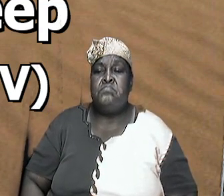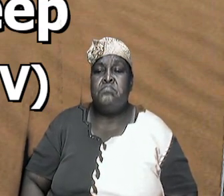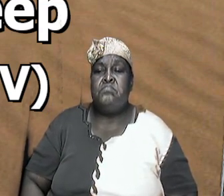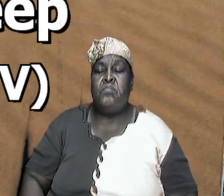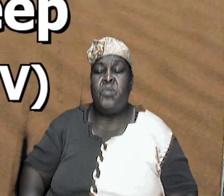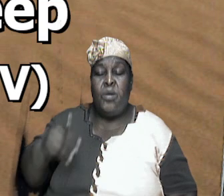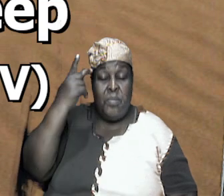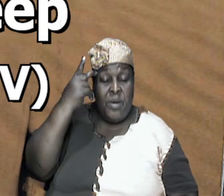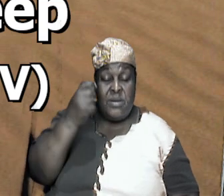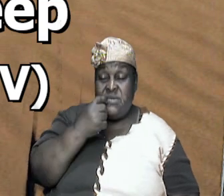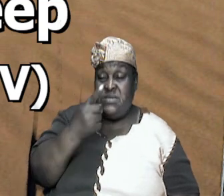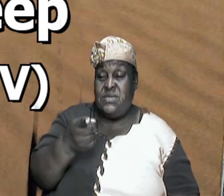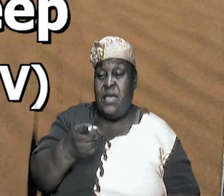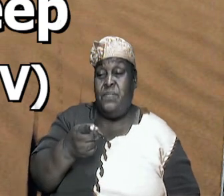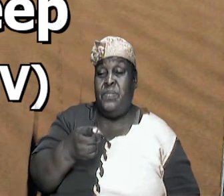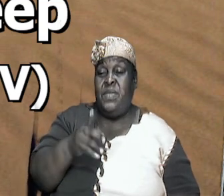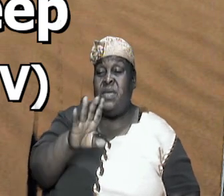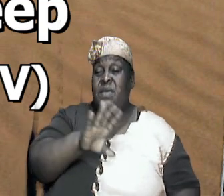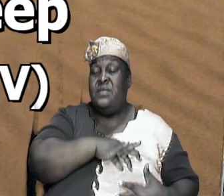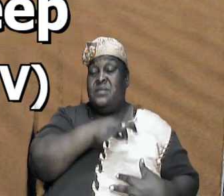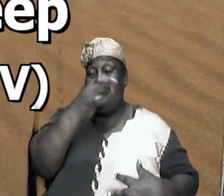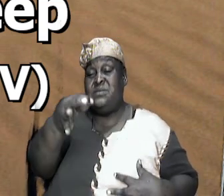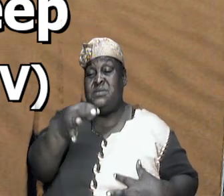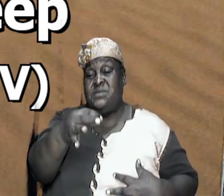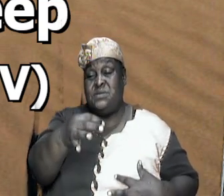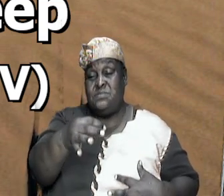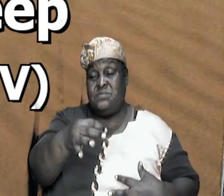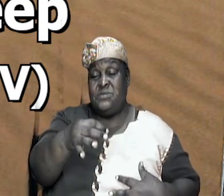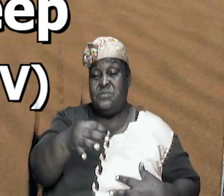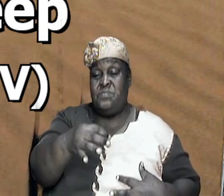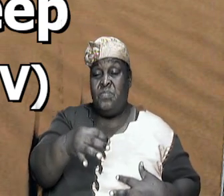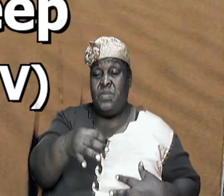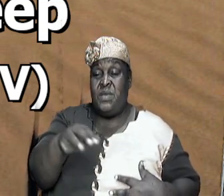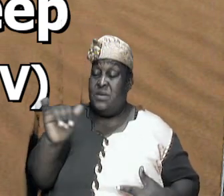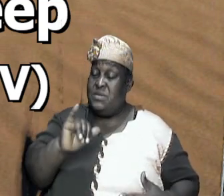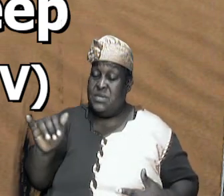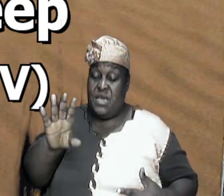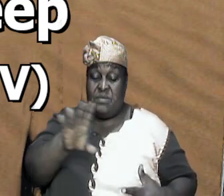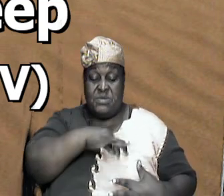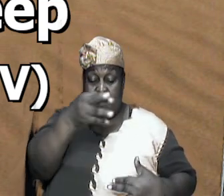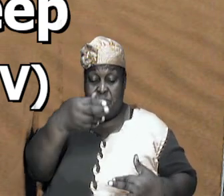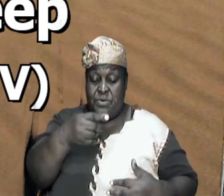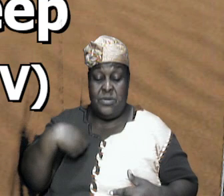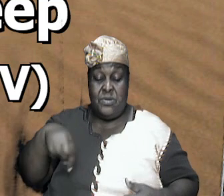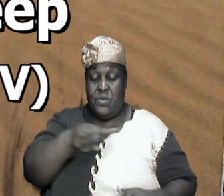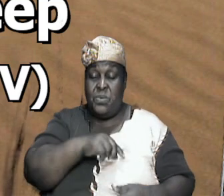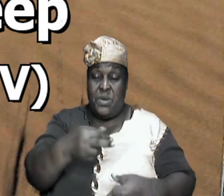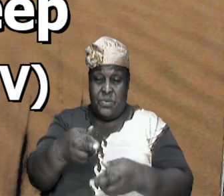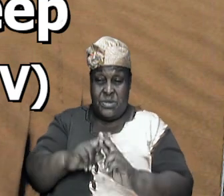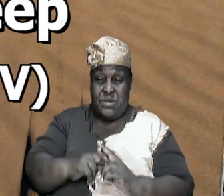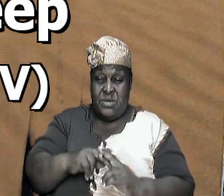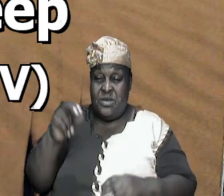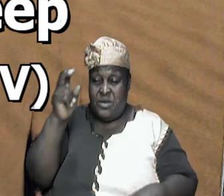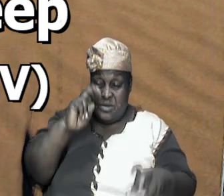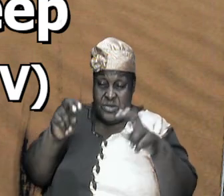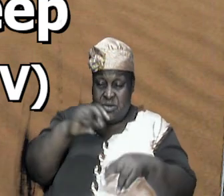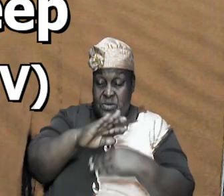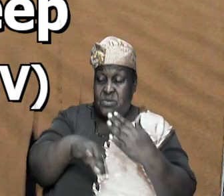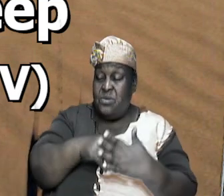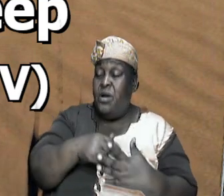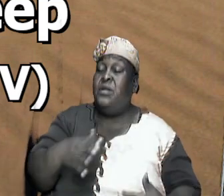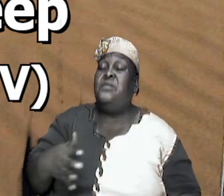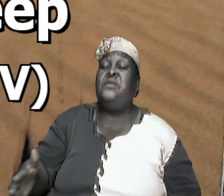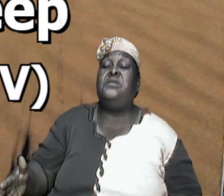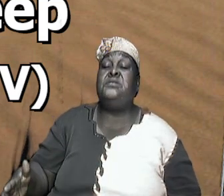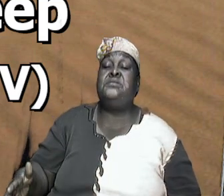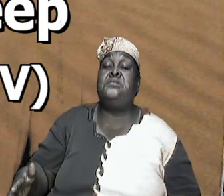So Paul is saying that the Spirit, same Spirit that we have received, it searcheth all things,